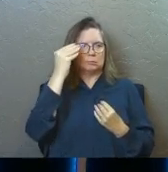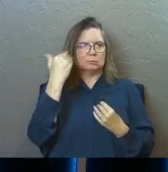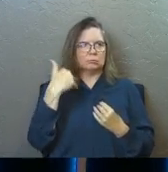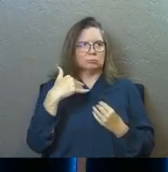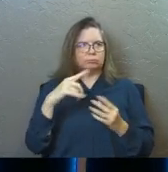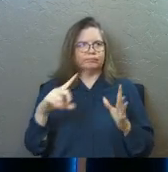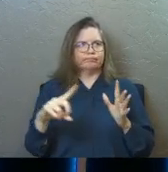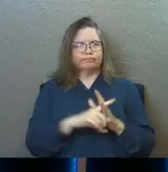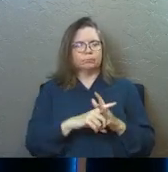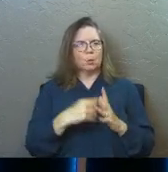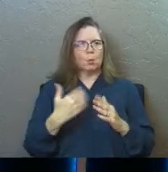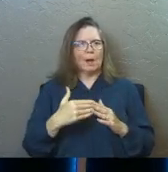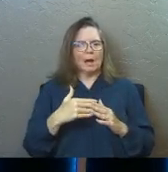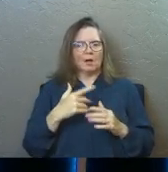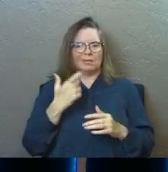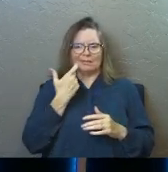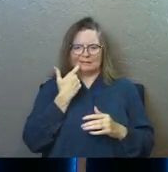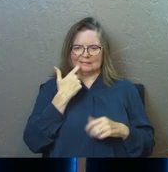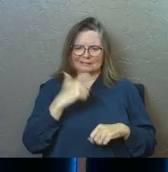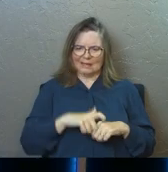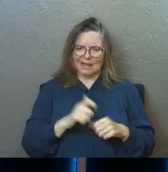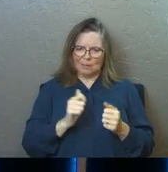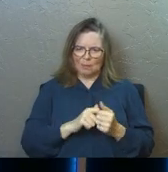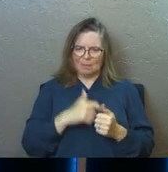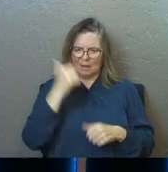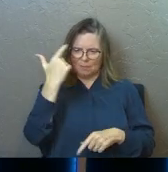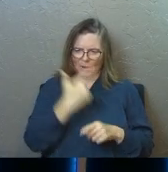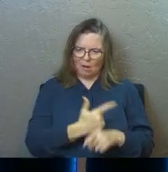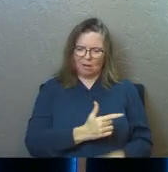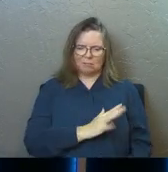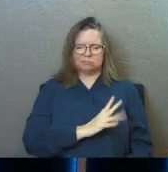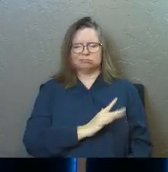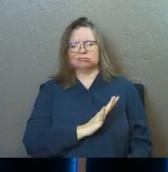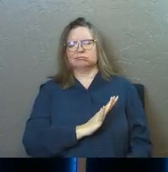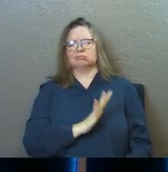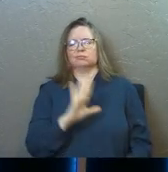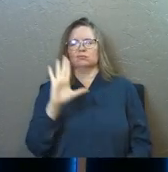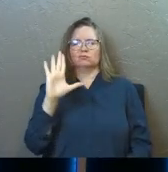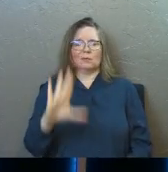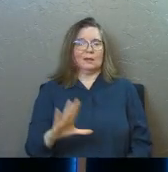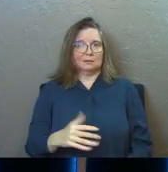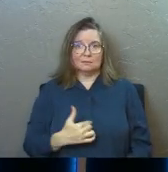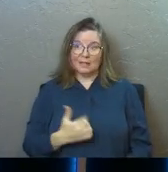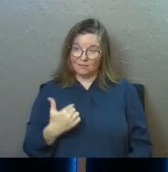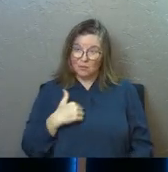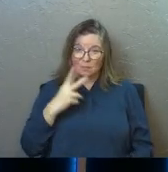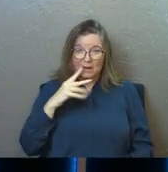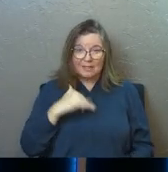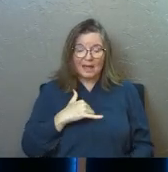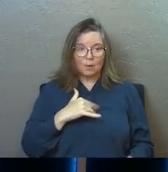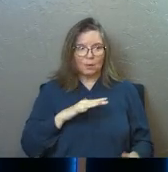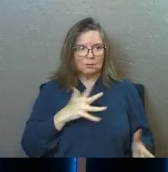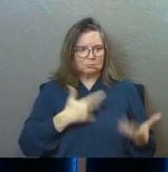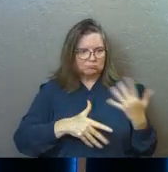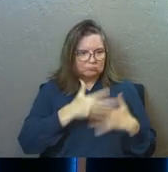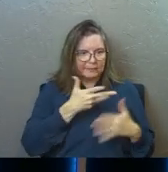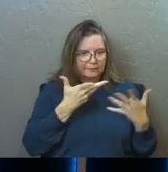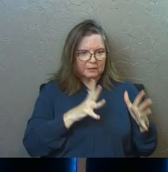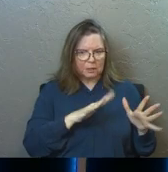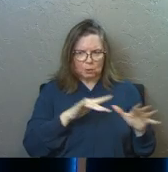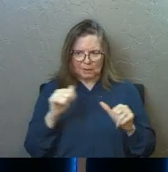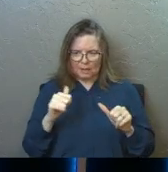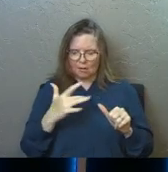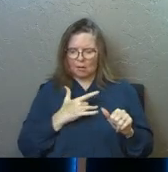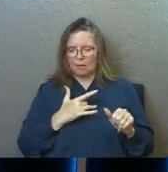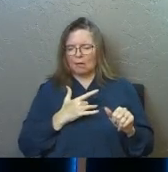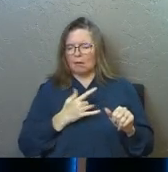just how great of a time I just had with my brother. You ever had that, like hanging out with some people and you leave and you're like, wow, that was great, you